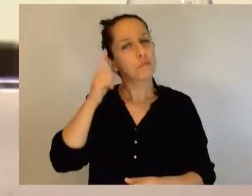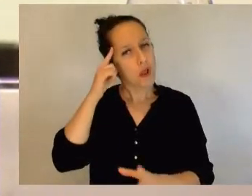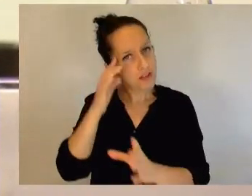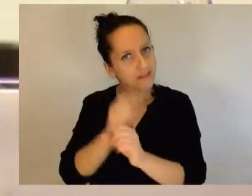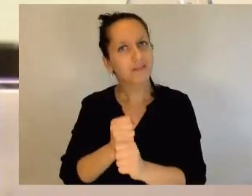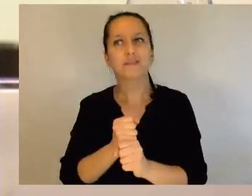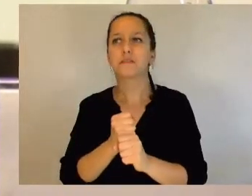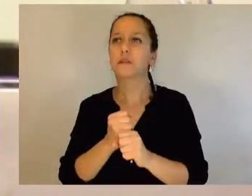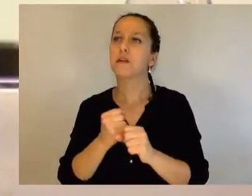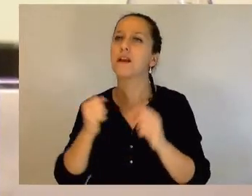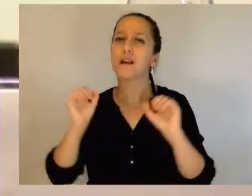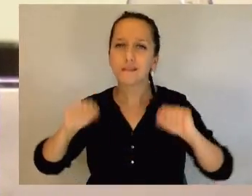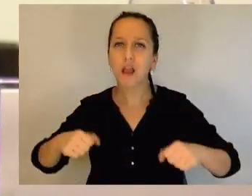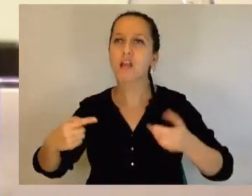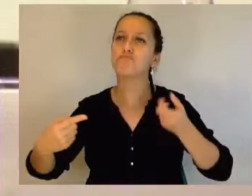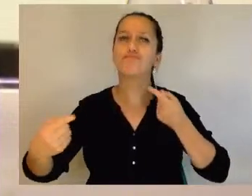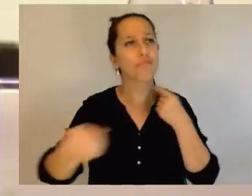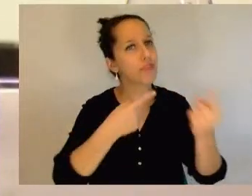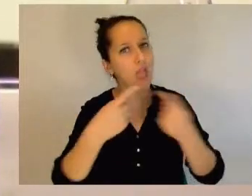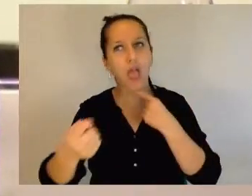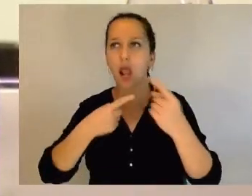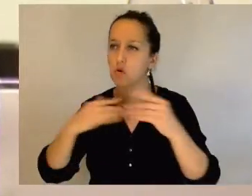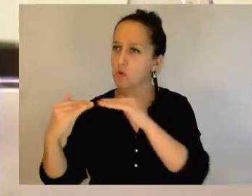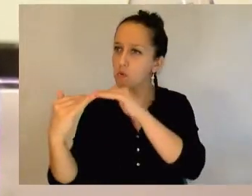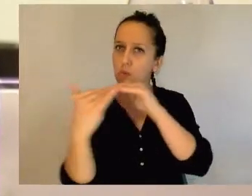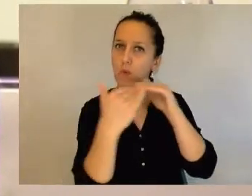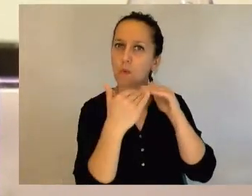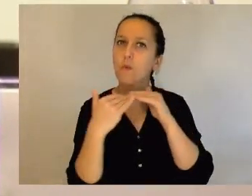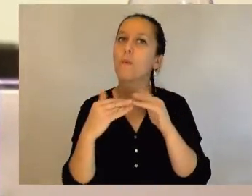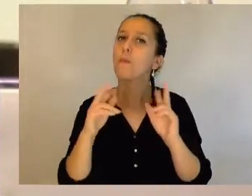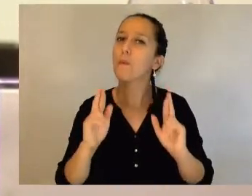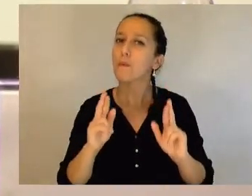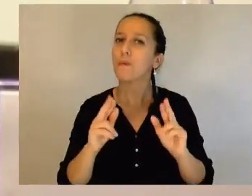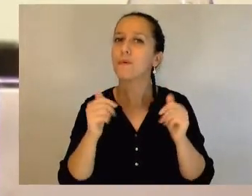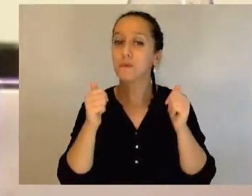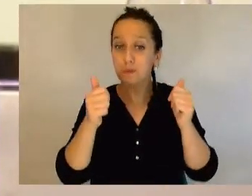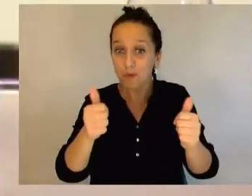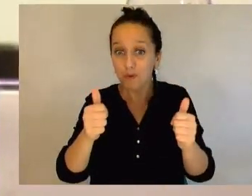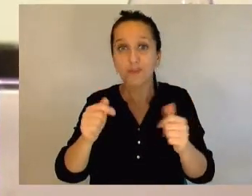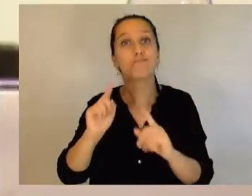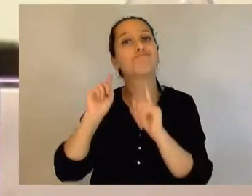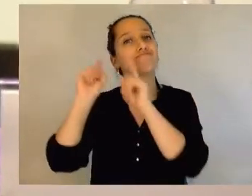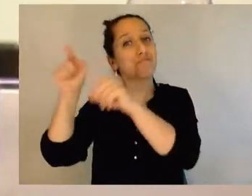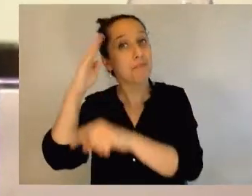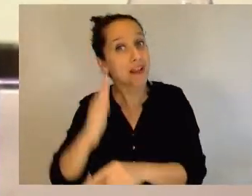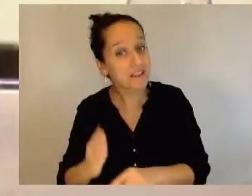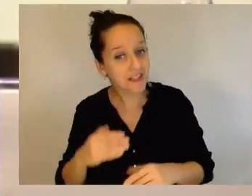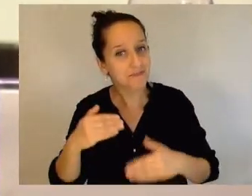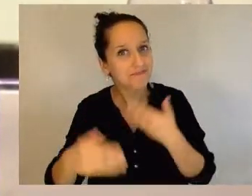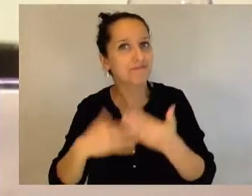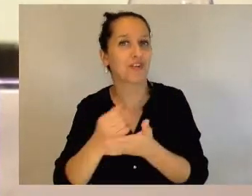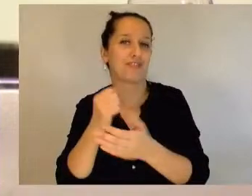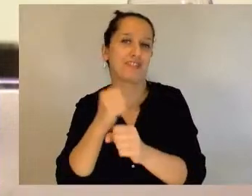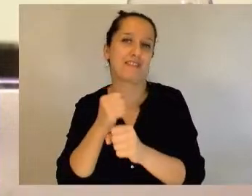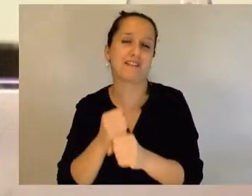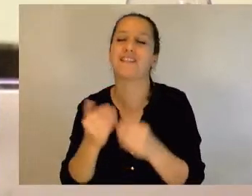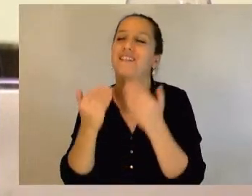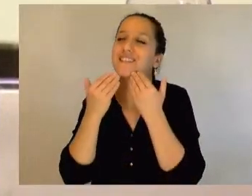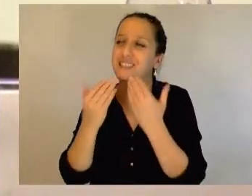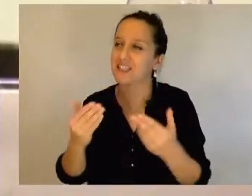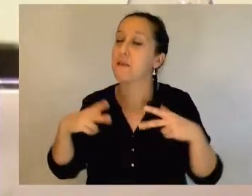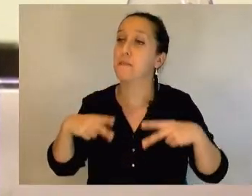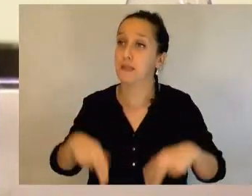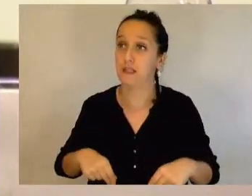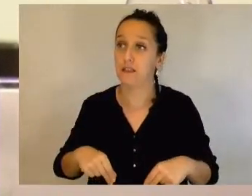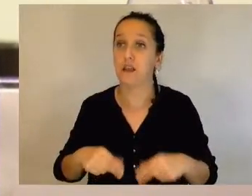trust and transparent dialogue, which we hope will conclude in Brazil after we have accomplished our work. Thank you very